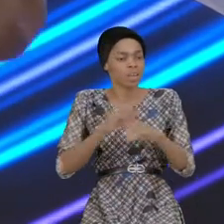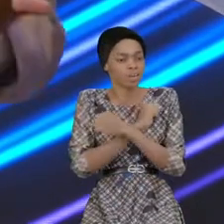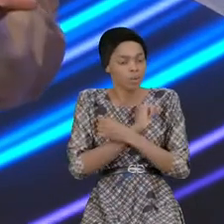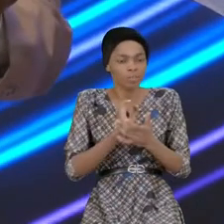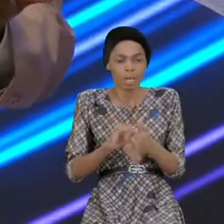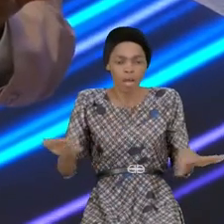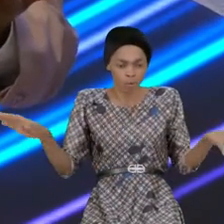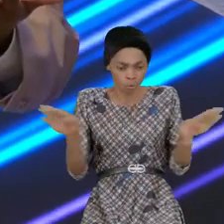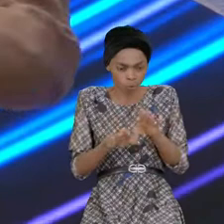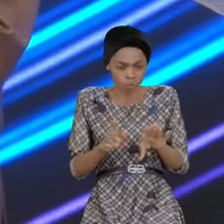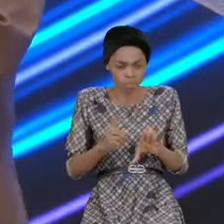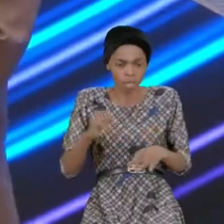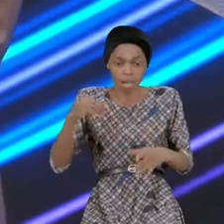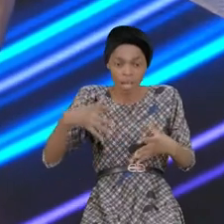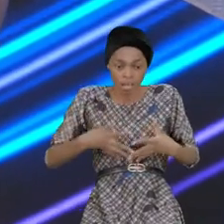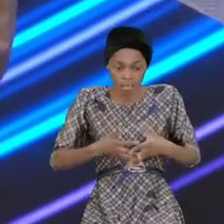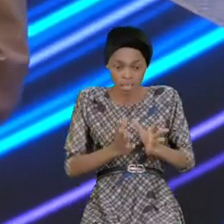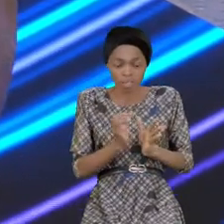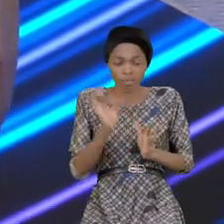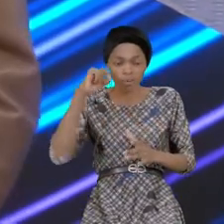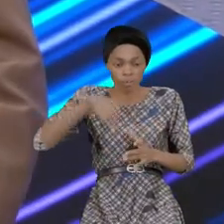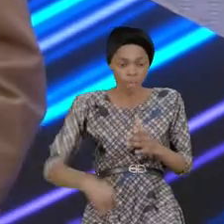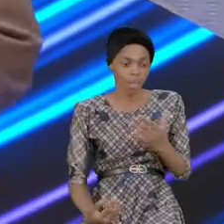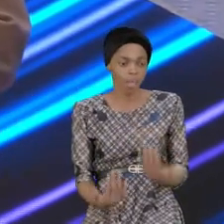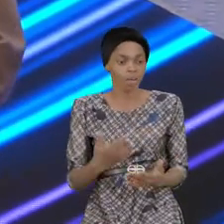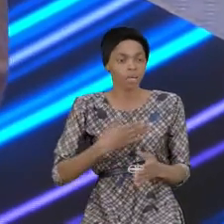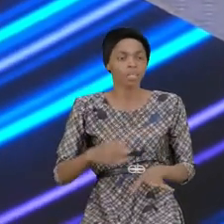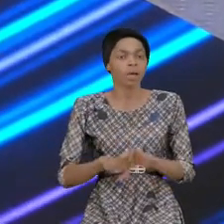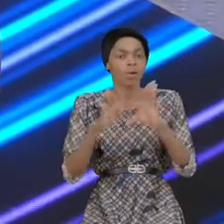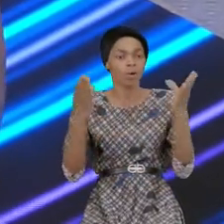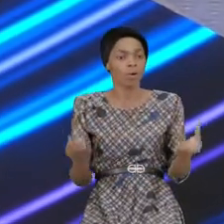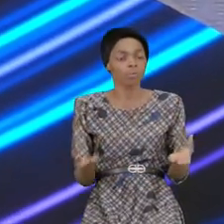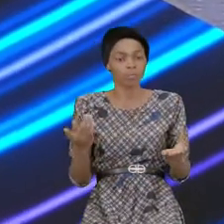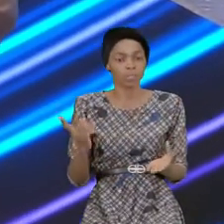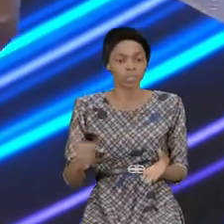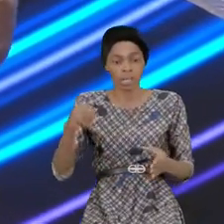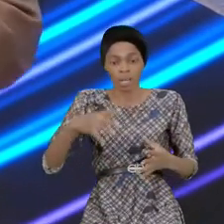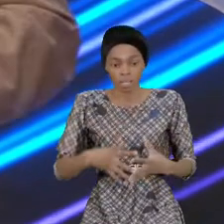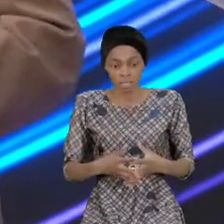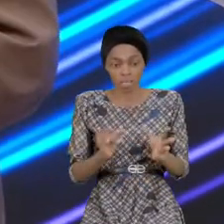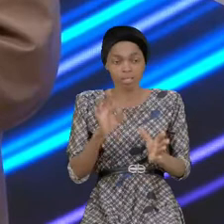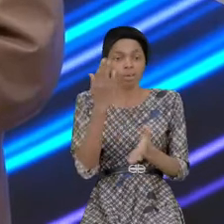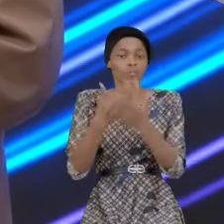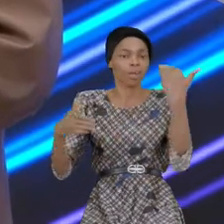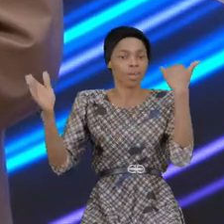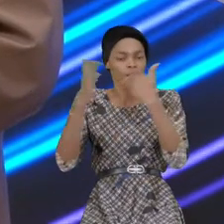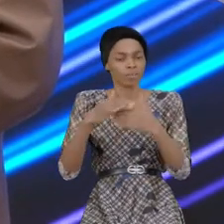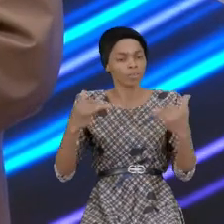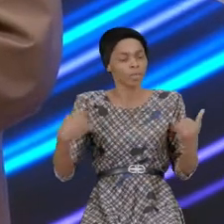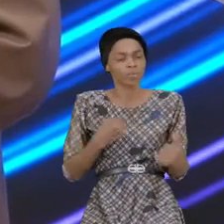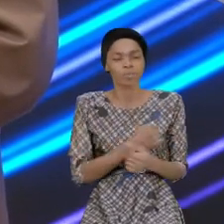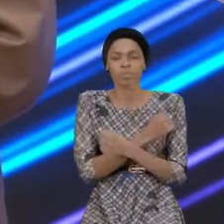then opened the door of heaven, that love of God to Christ. We now love Him. We love